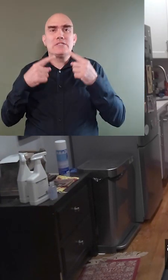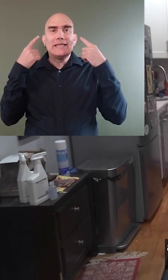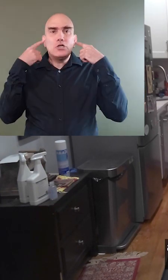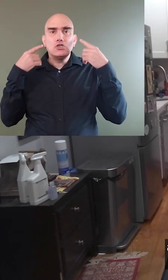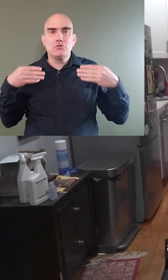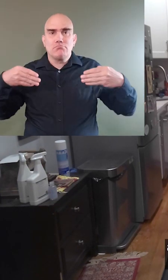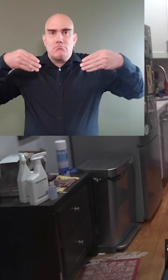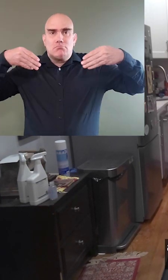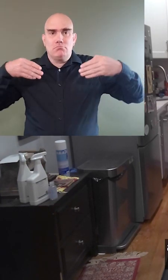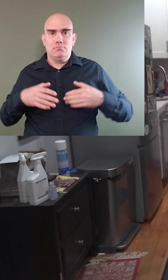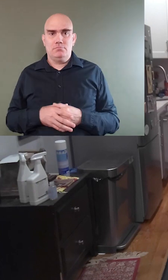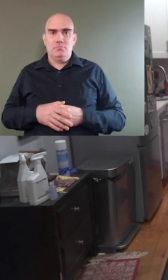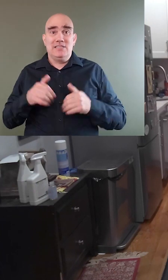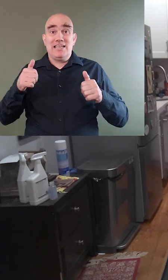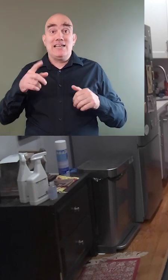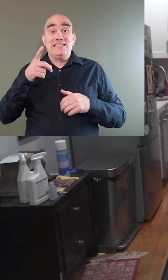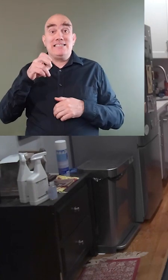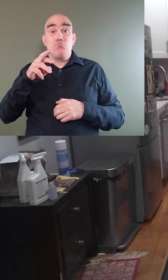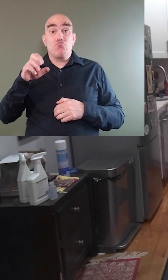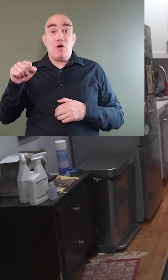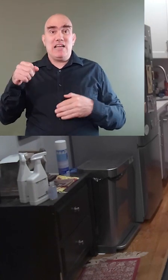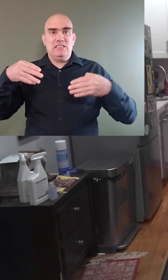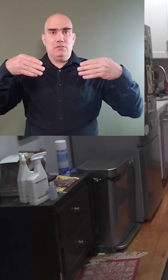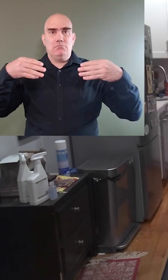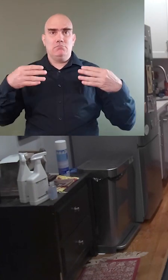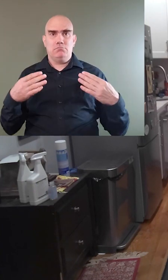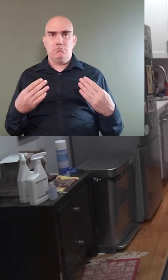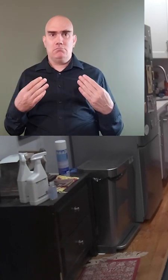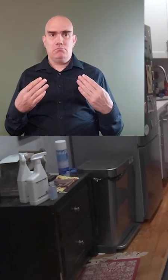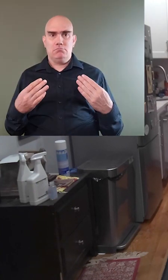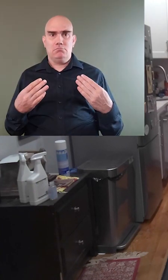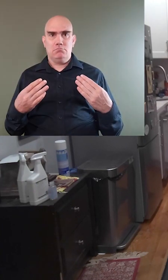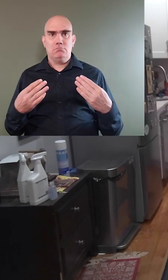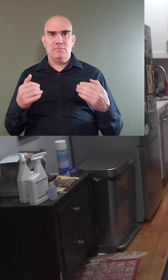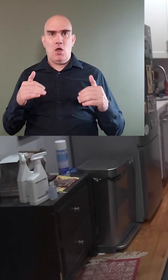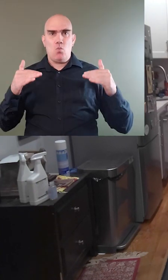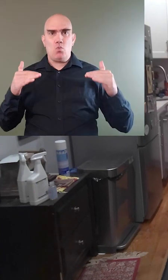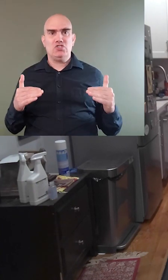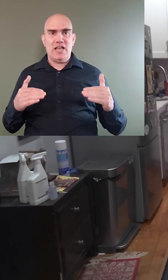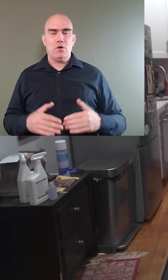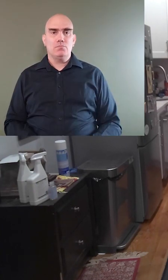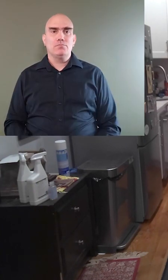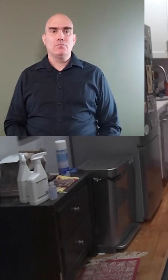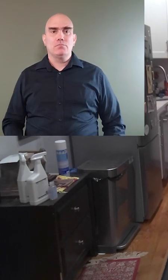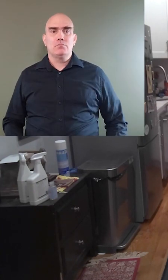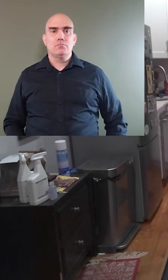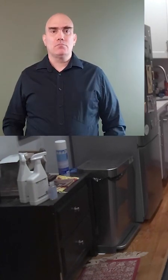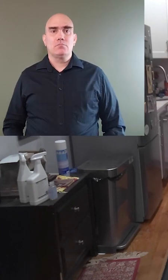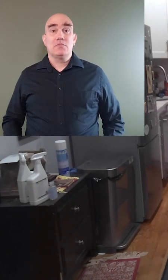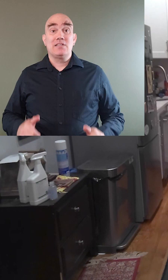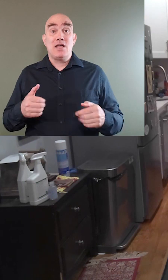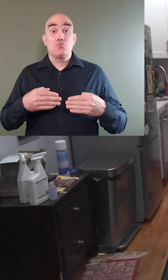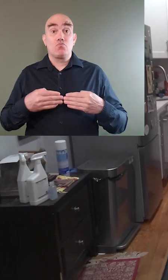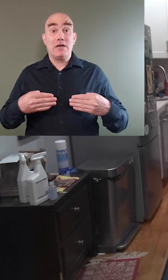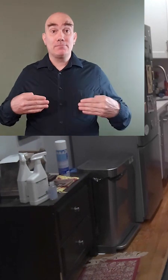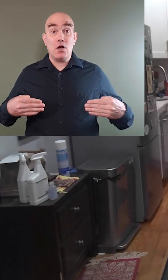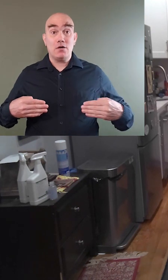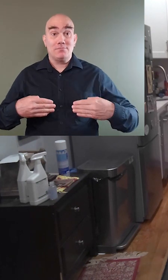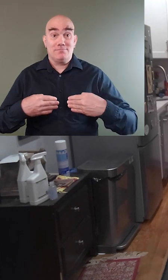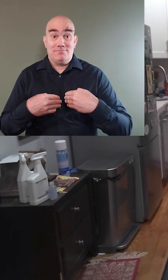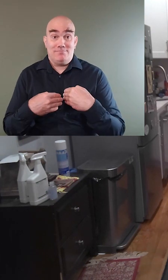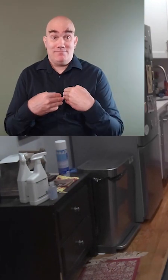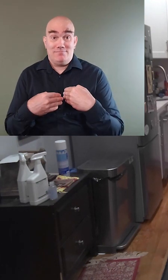to our ears. They can depress, they can push down, they can